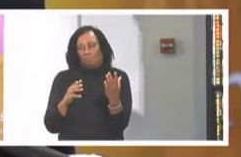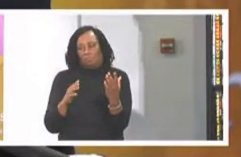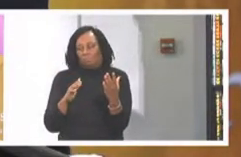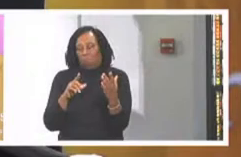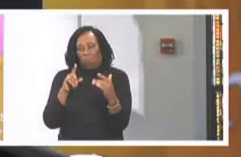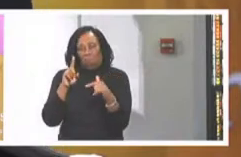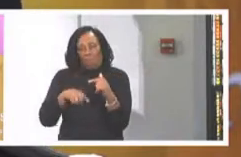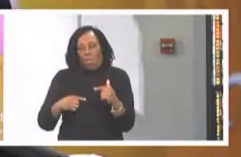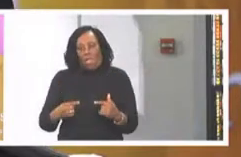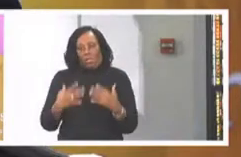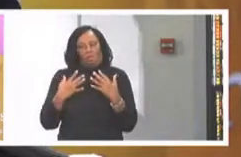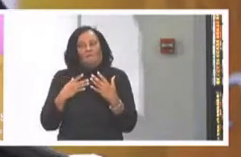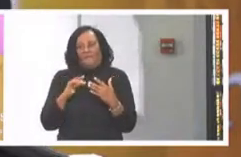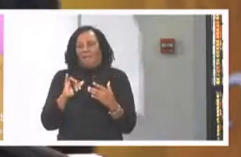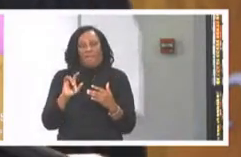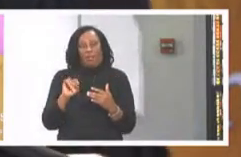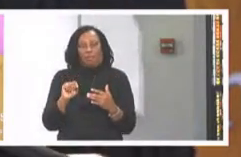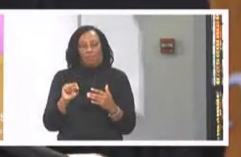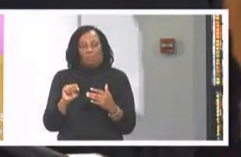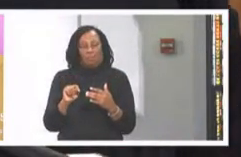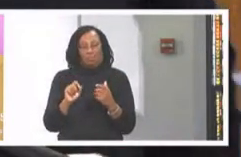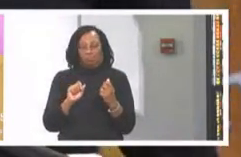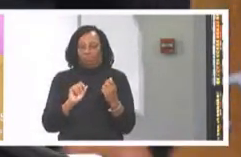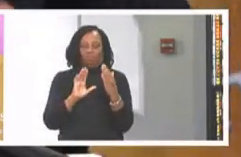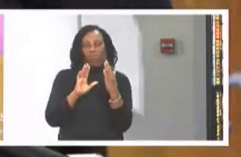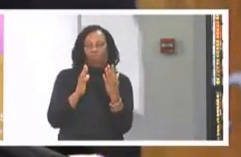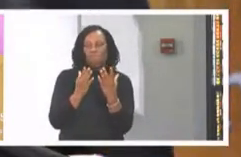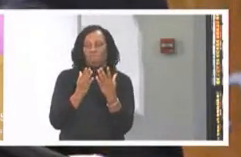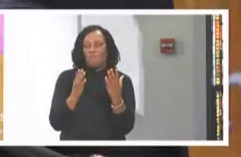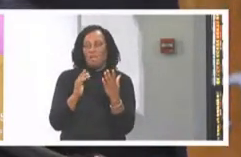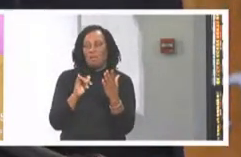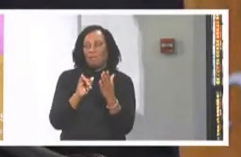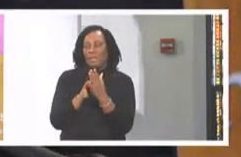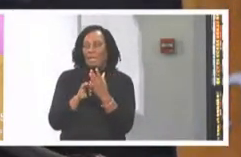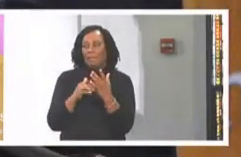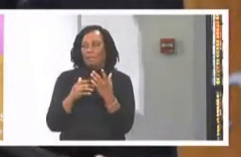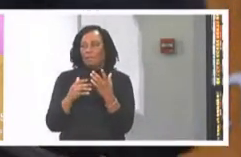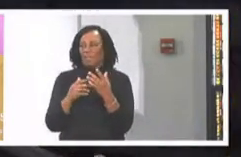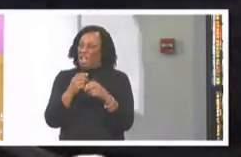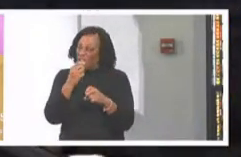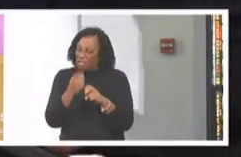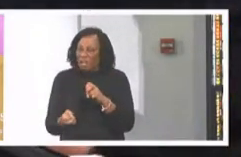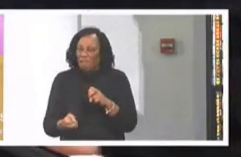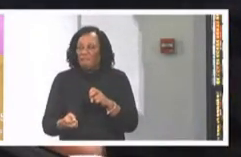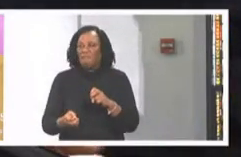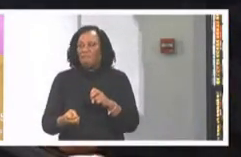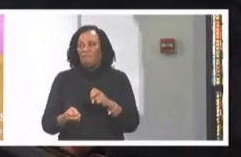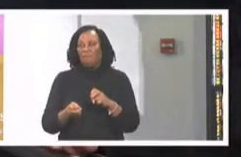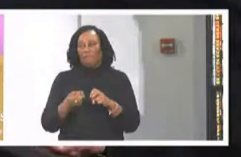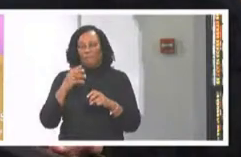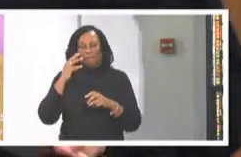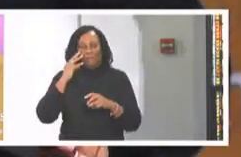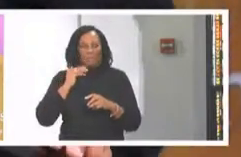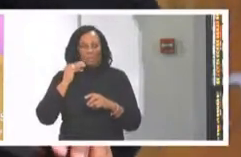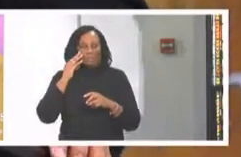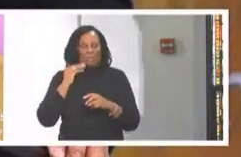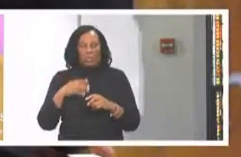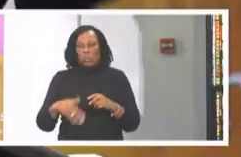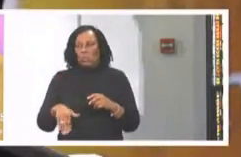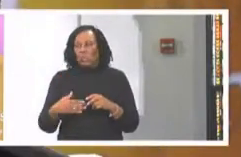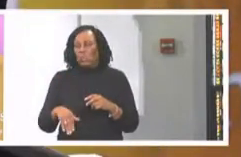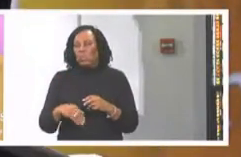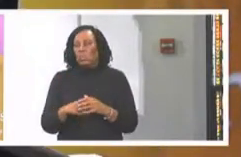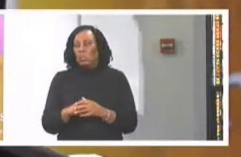They faced things that came up that were tough. That were tough.